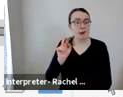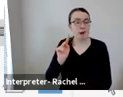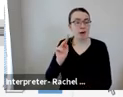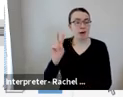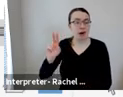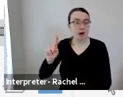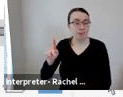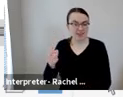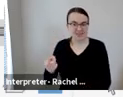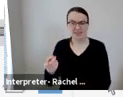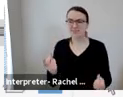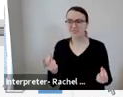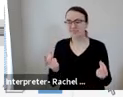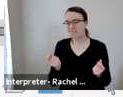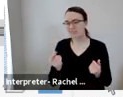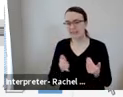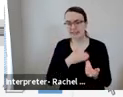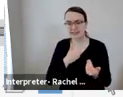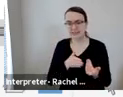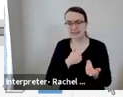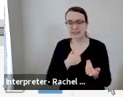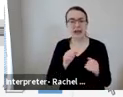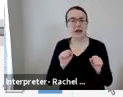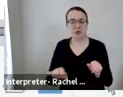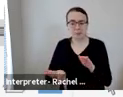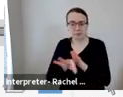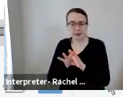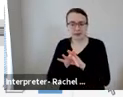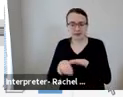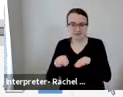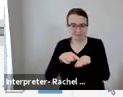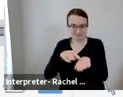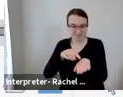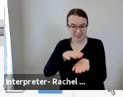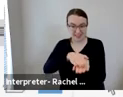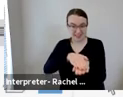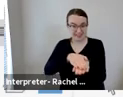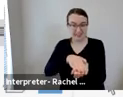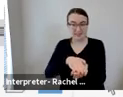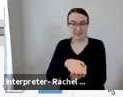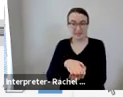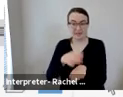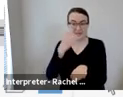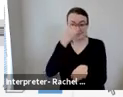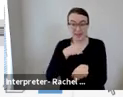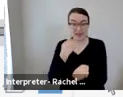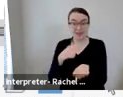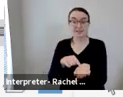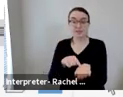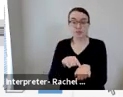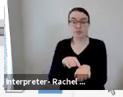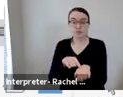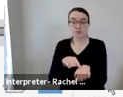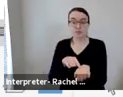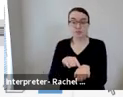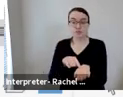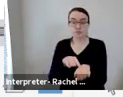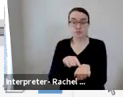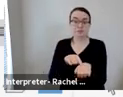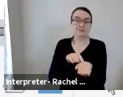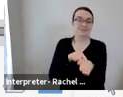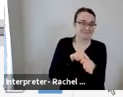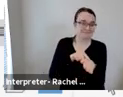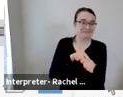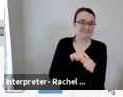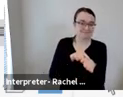right? Where I can say, move that face and now angle that